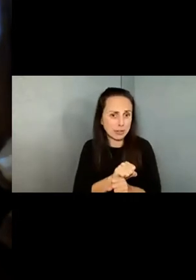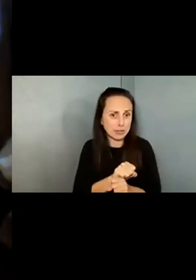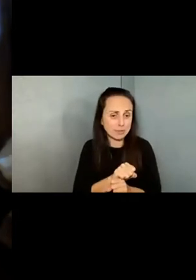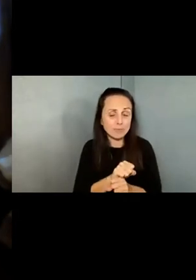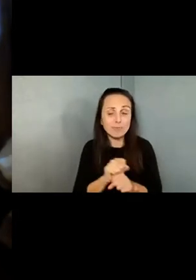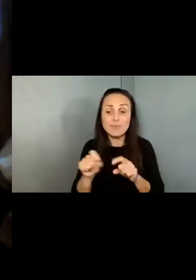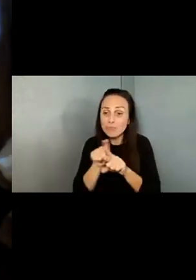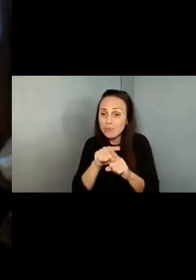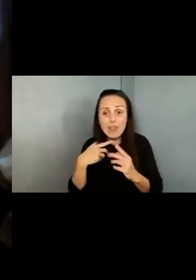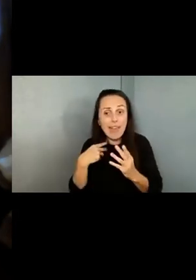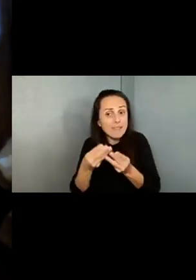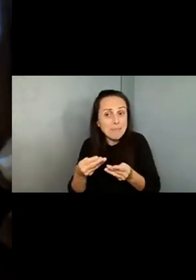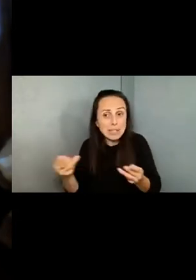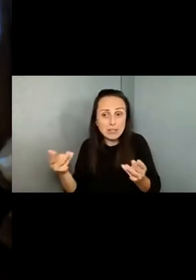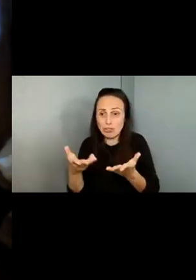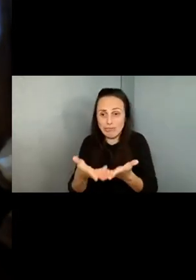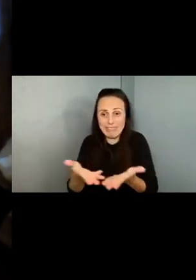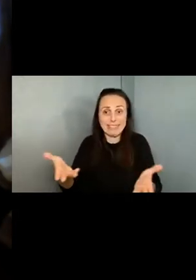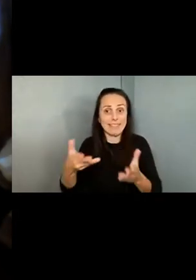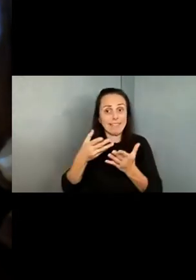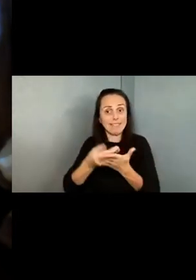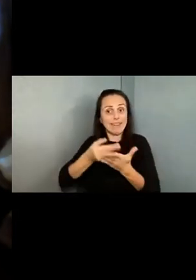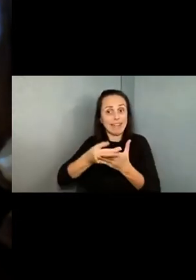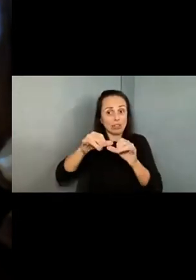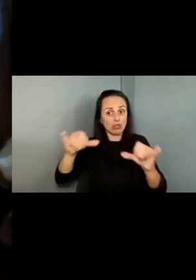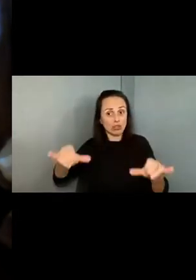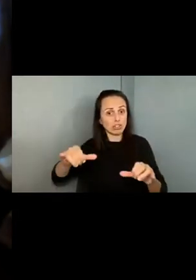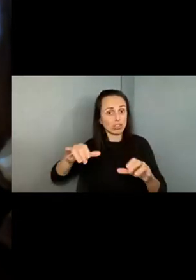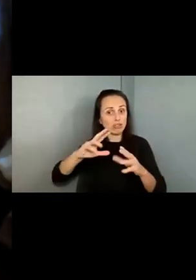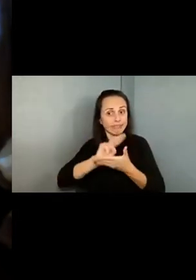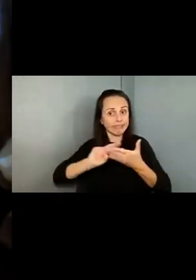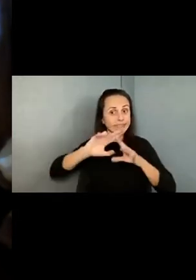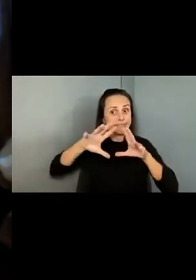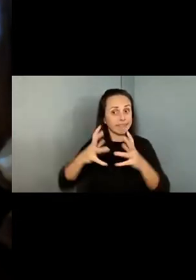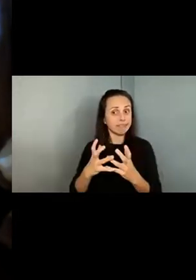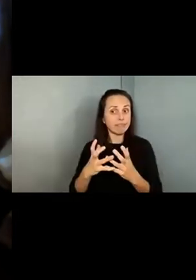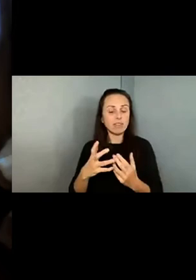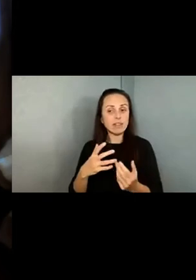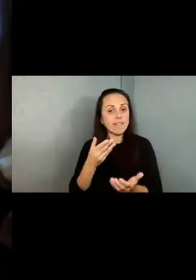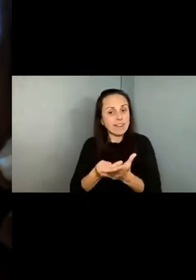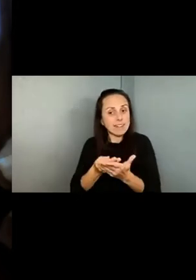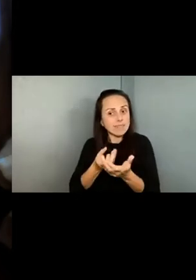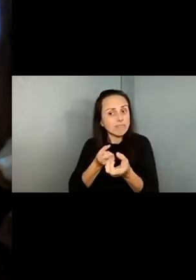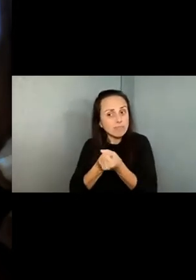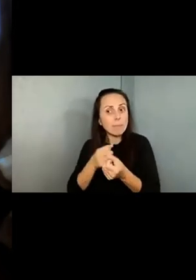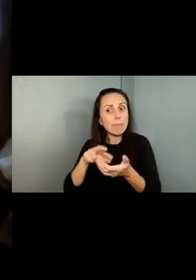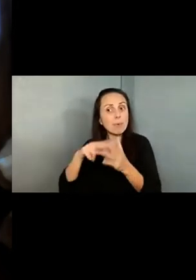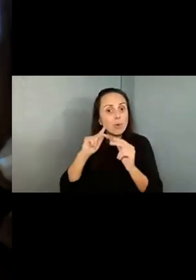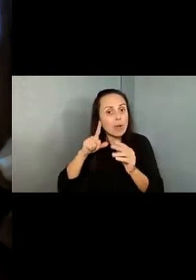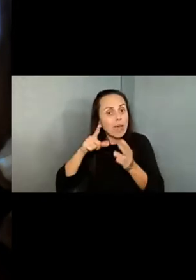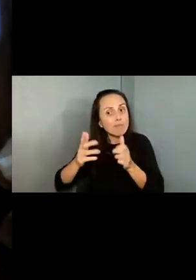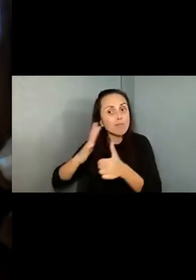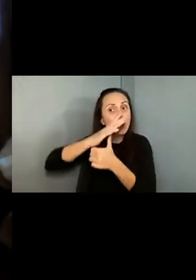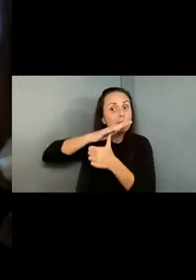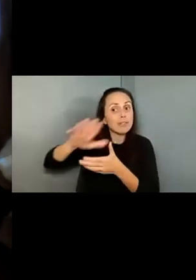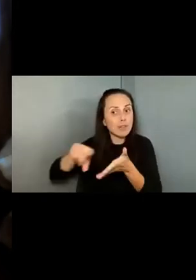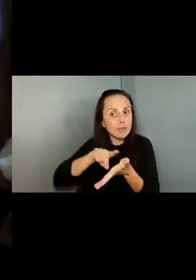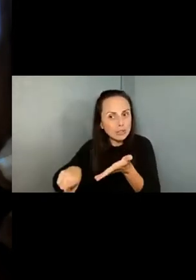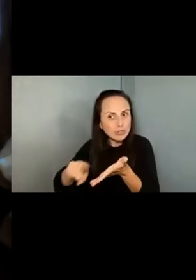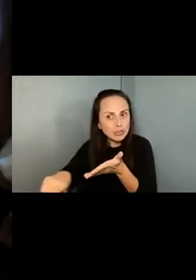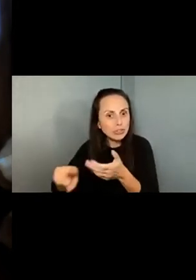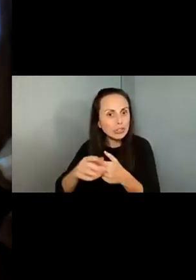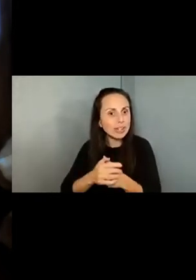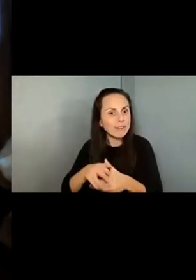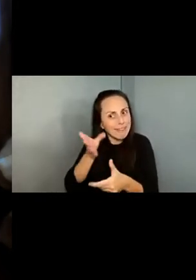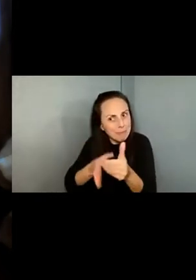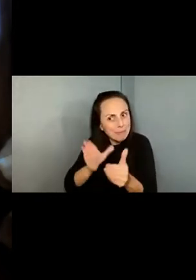also material consequences. The funding structure in academia is set up for students who can prioritize their research above all else and